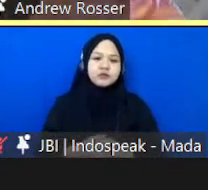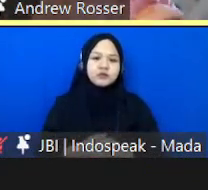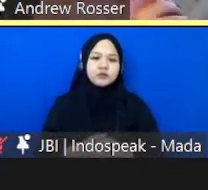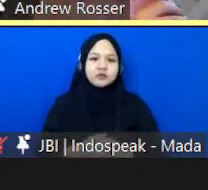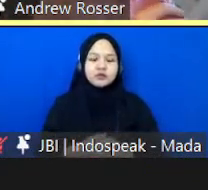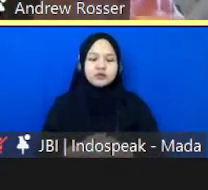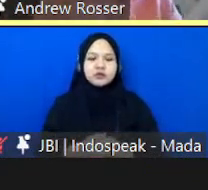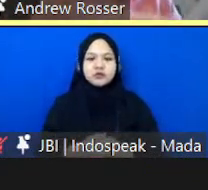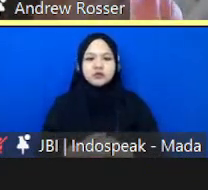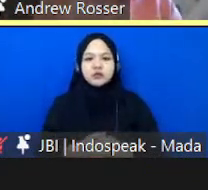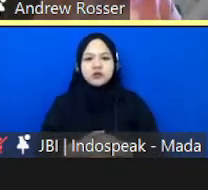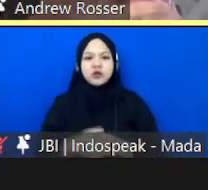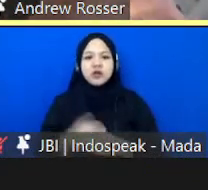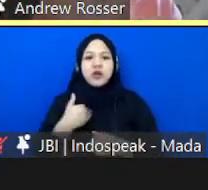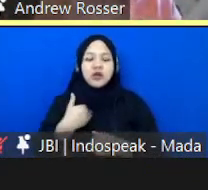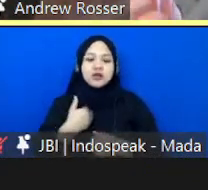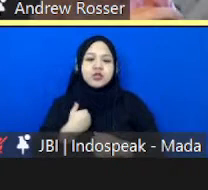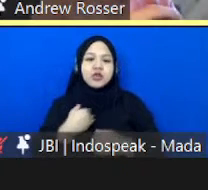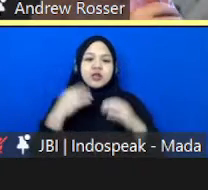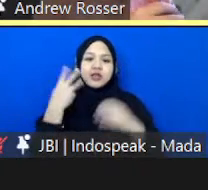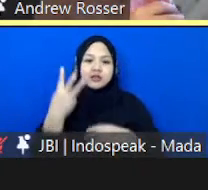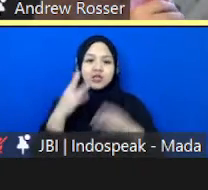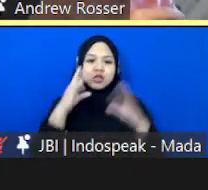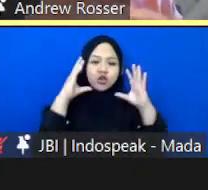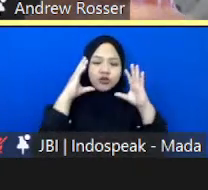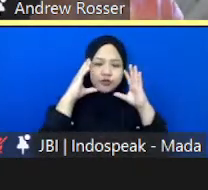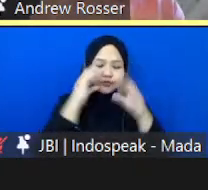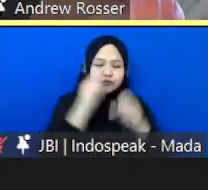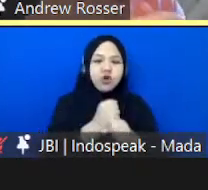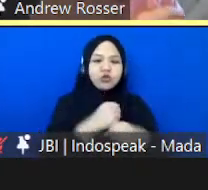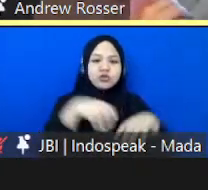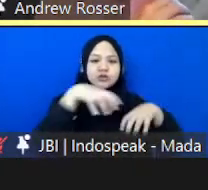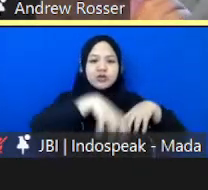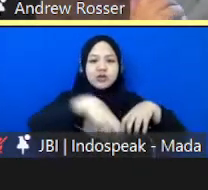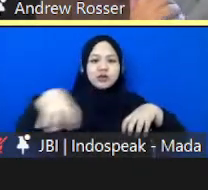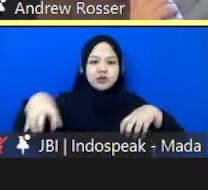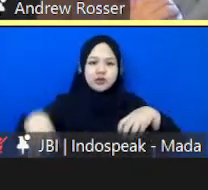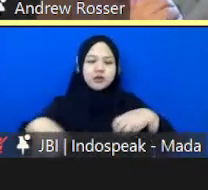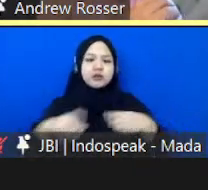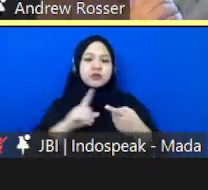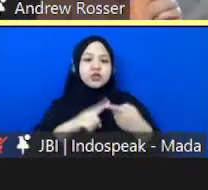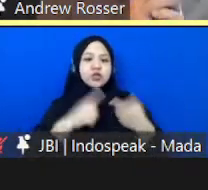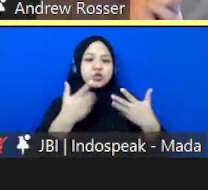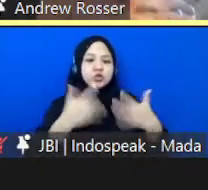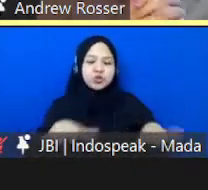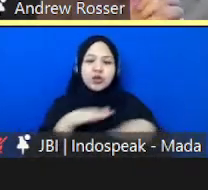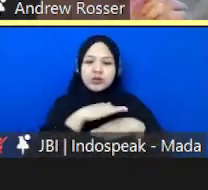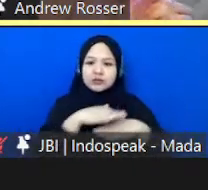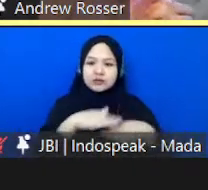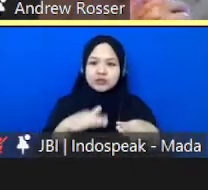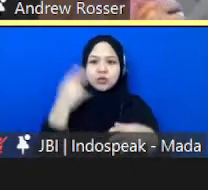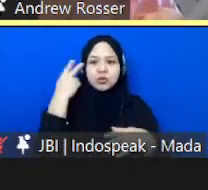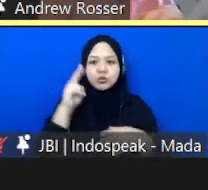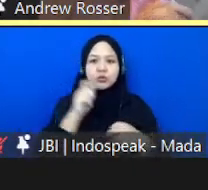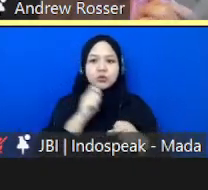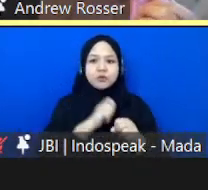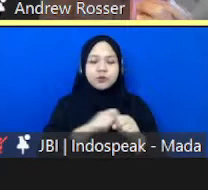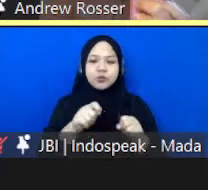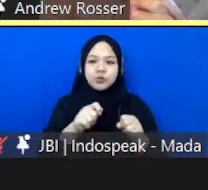our three focus areas, it's the area in which most has been done in terms of creating a sort of